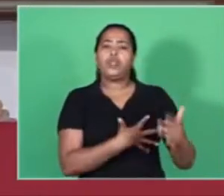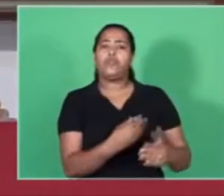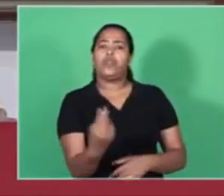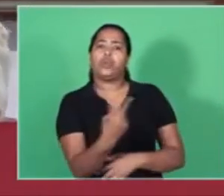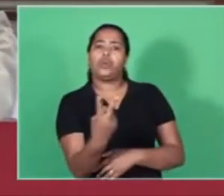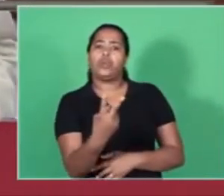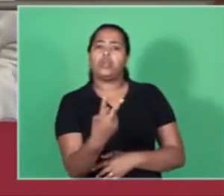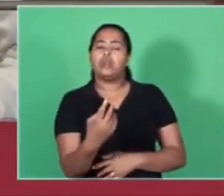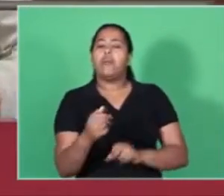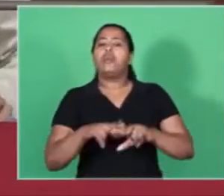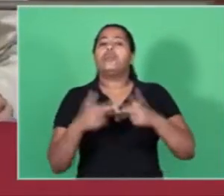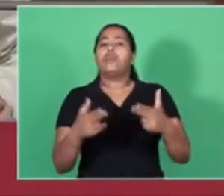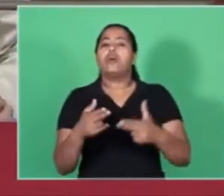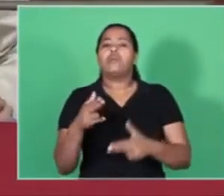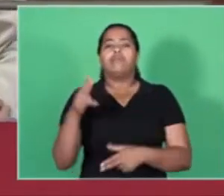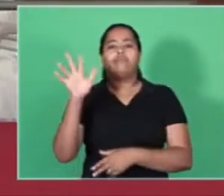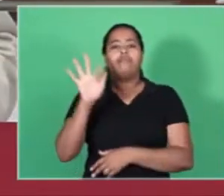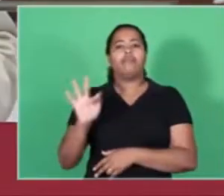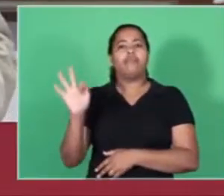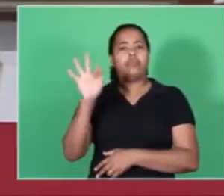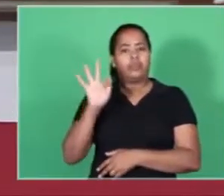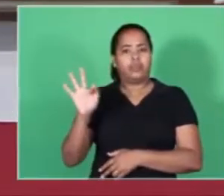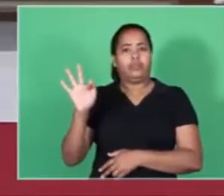Do you know why? Philosophy.